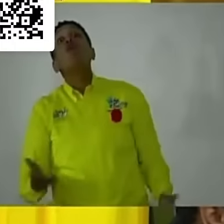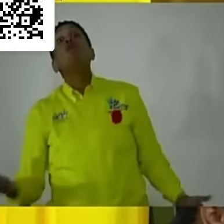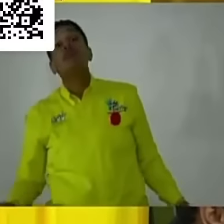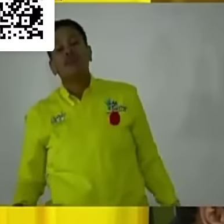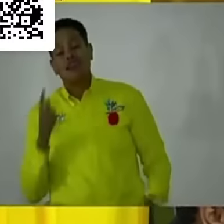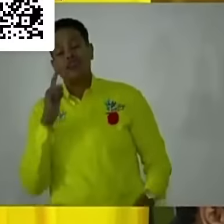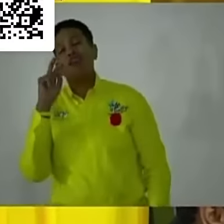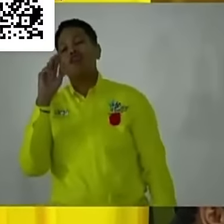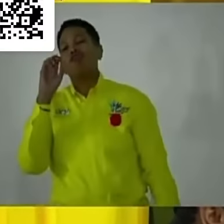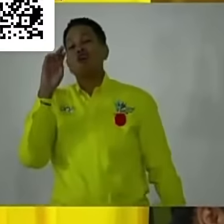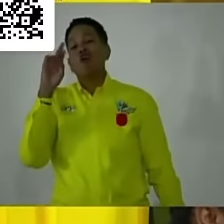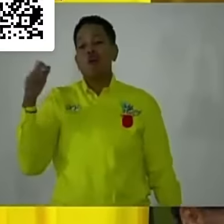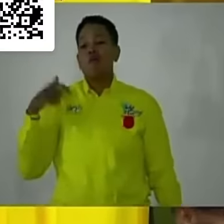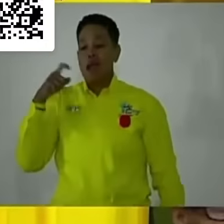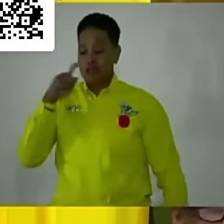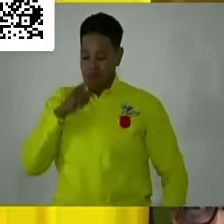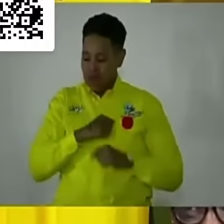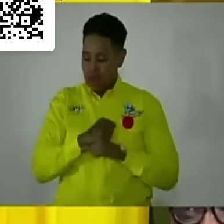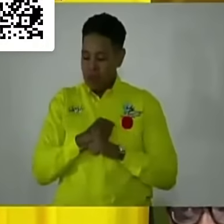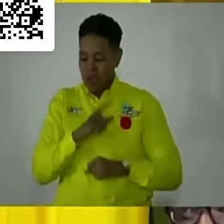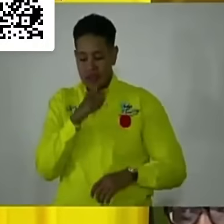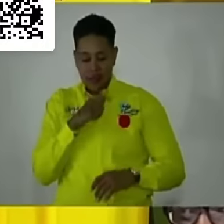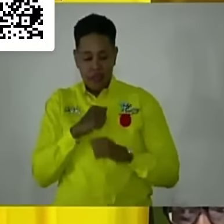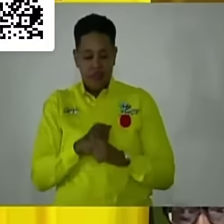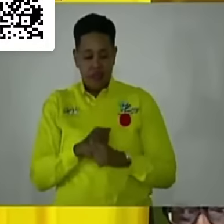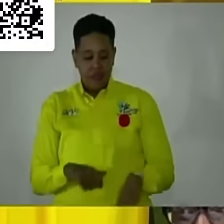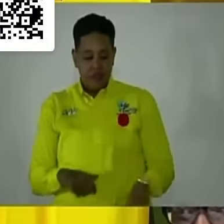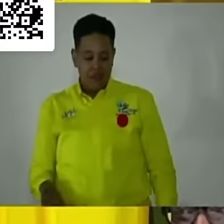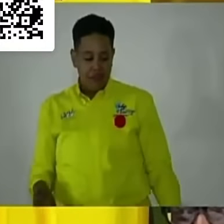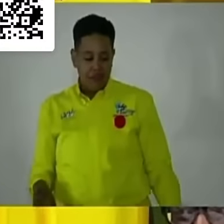Madam Speaker, I'm asking for your protection.